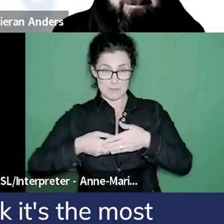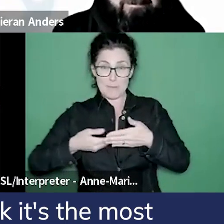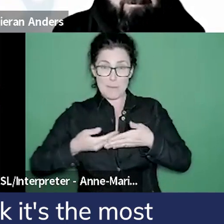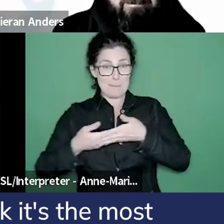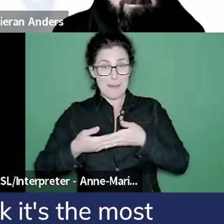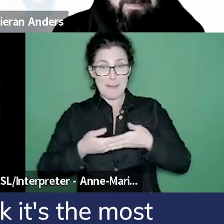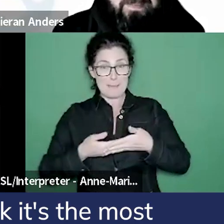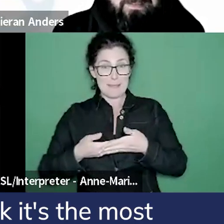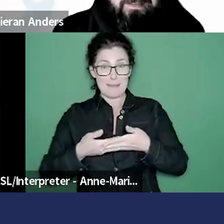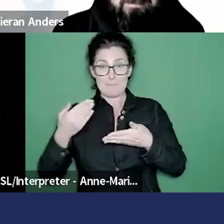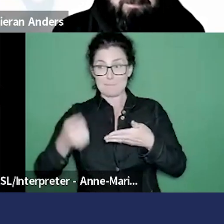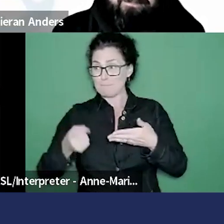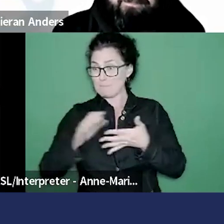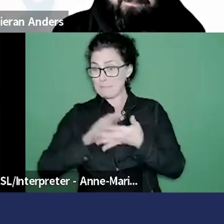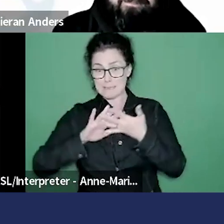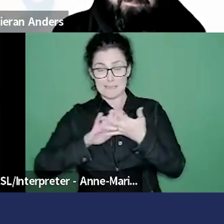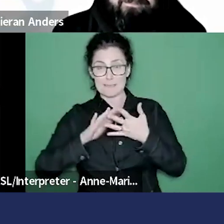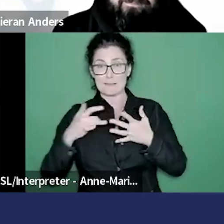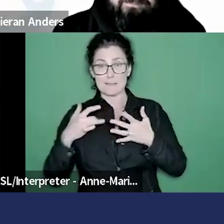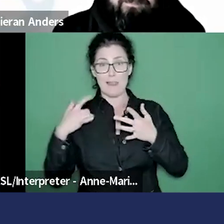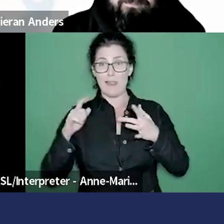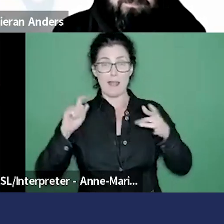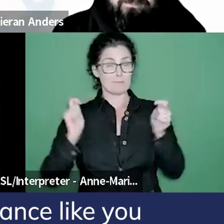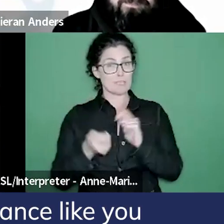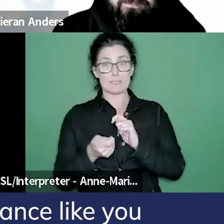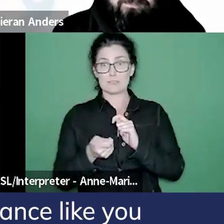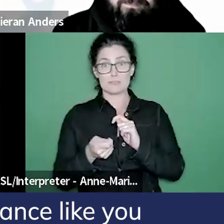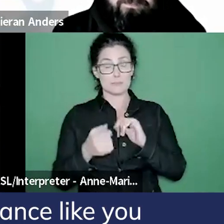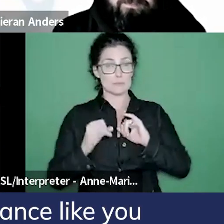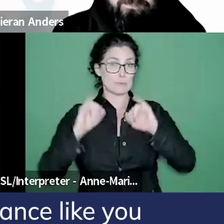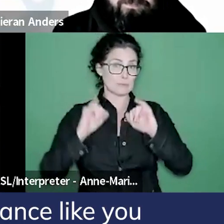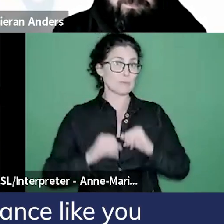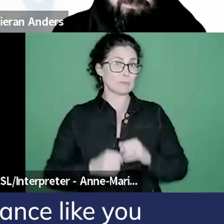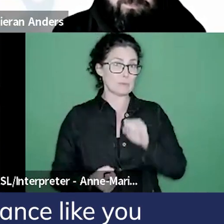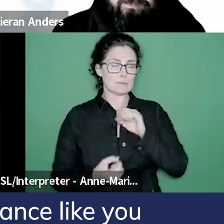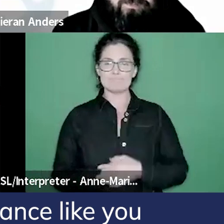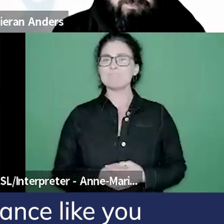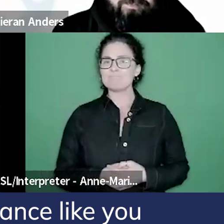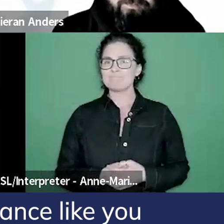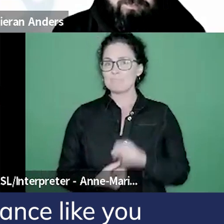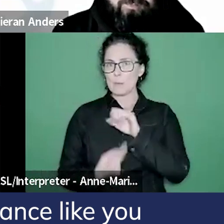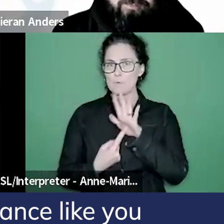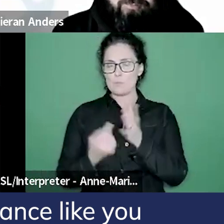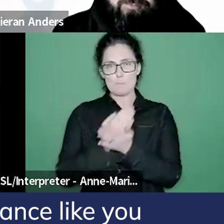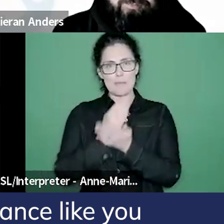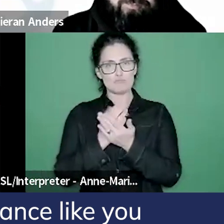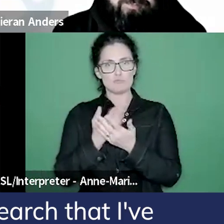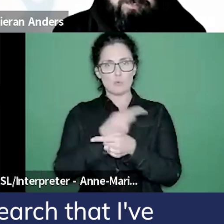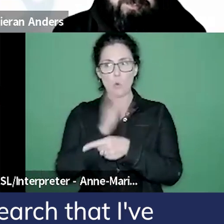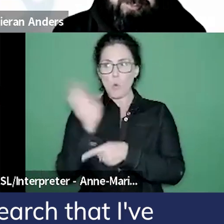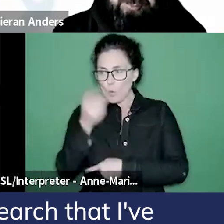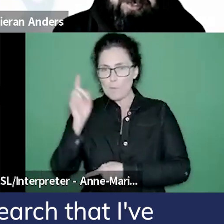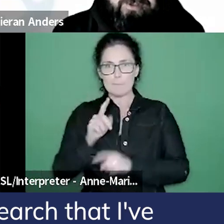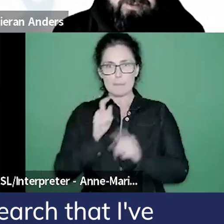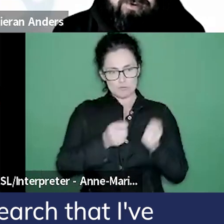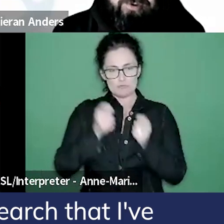anyone's life, and it can't be underestimated. No, absolutely. That importance, like you said, of treating people as individuals, I